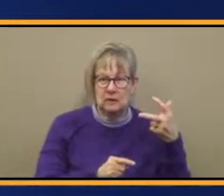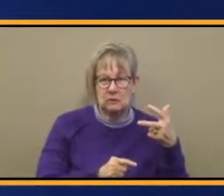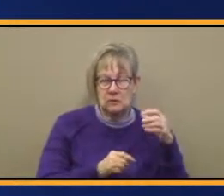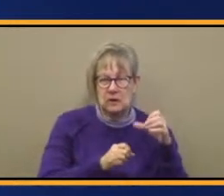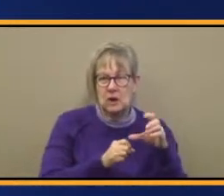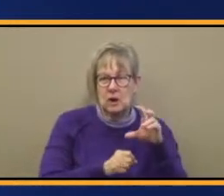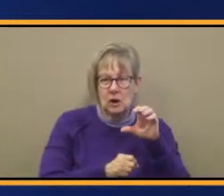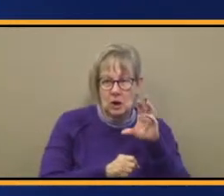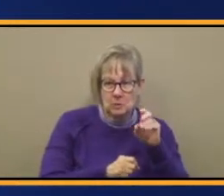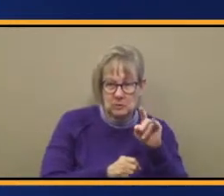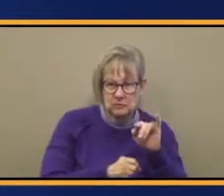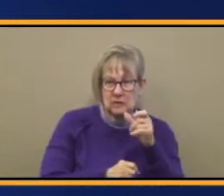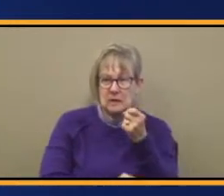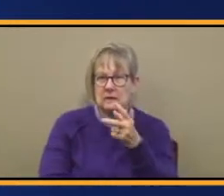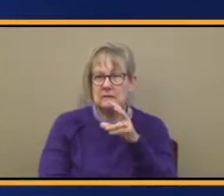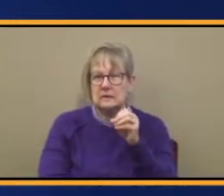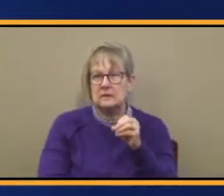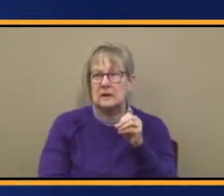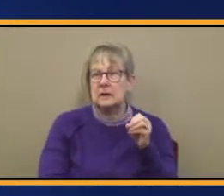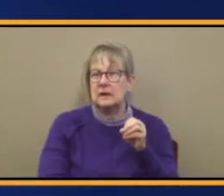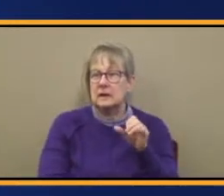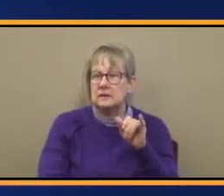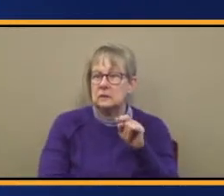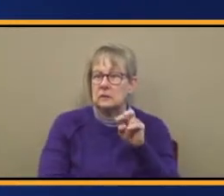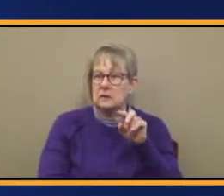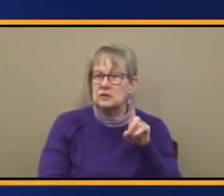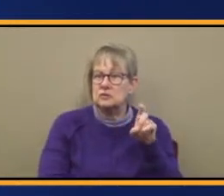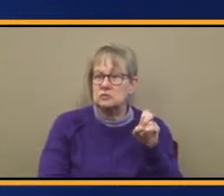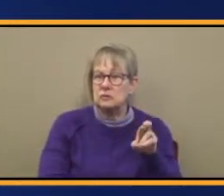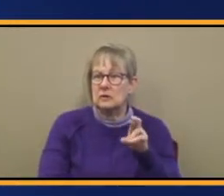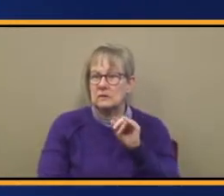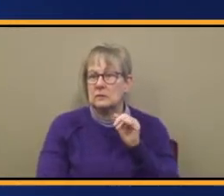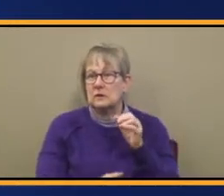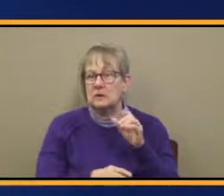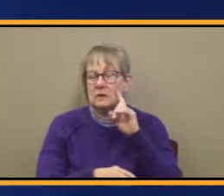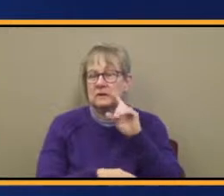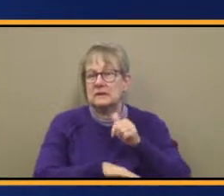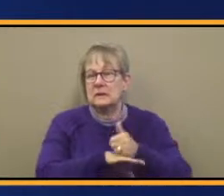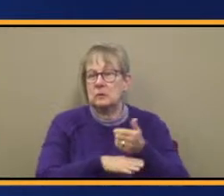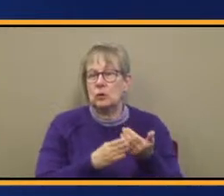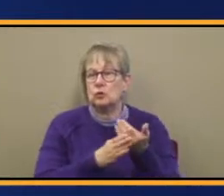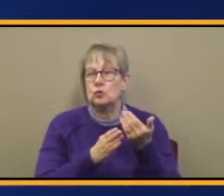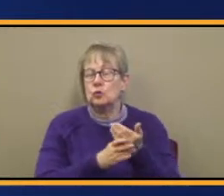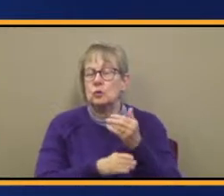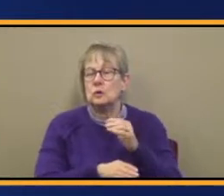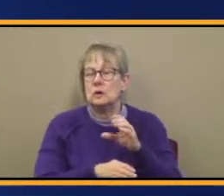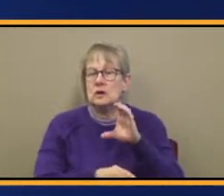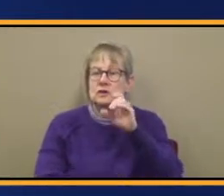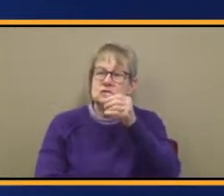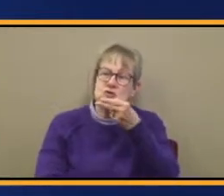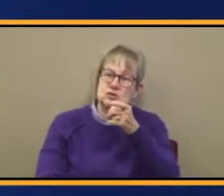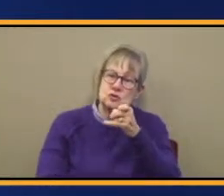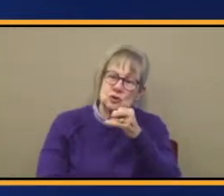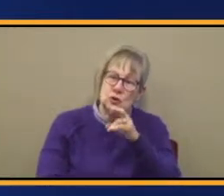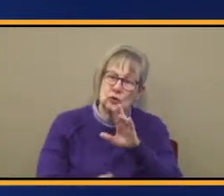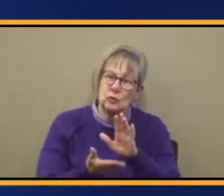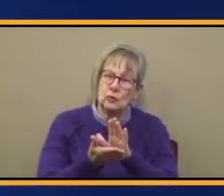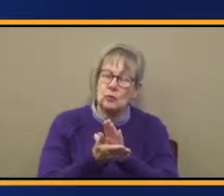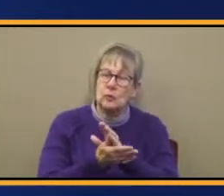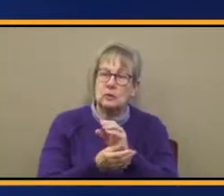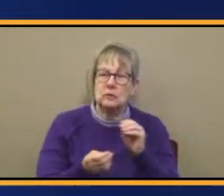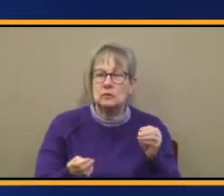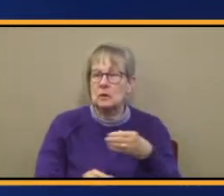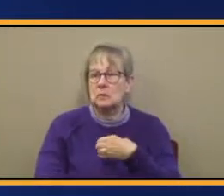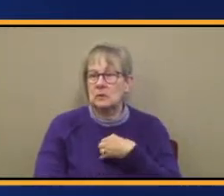at 1150 Vista de Oro Drive. This would allow a new public charter school. There is no opposition. We did receive 1 email and 1 phone